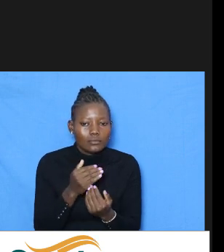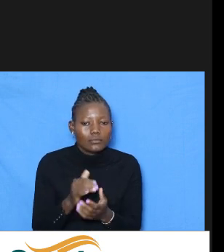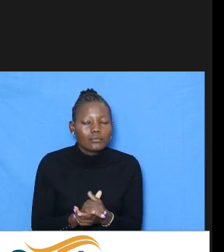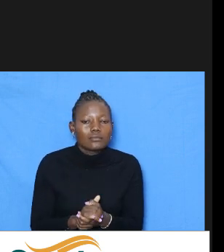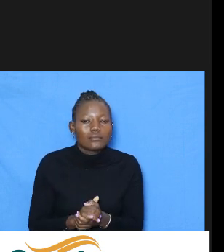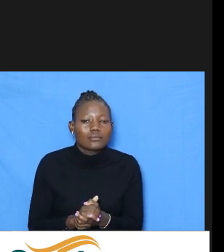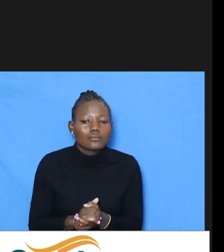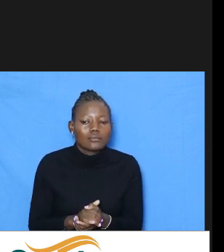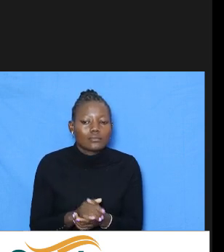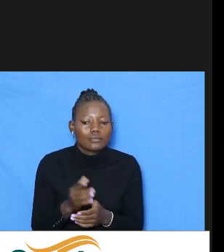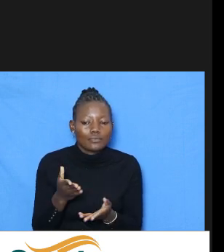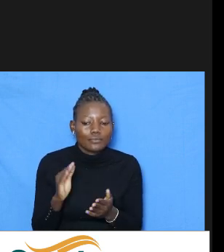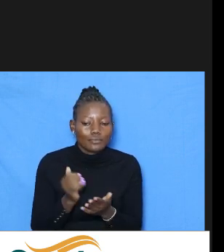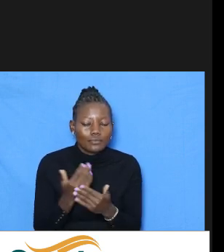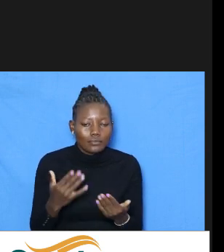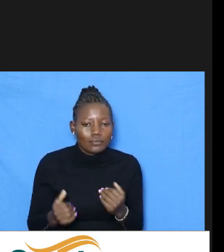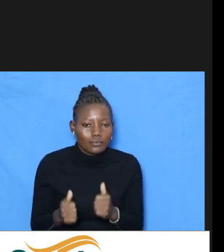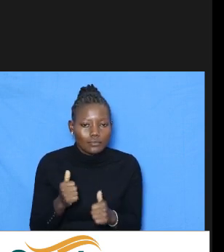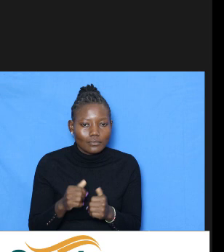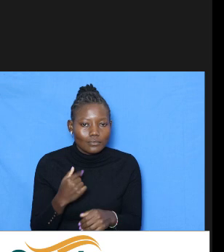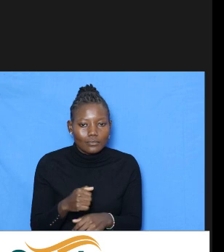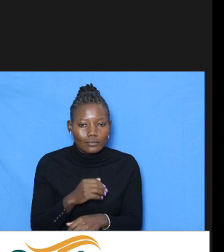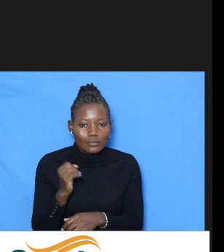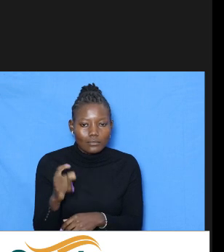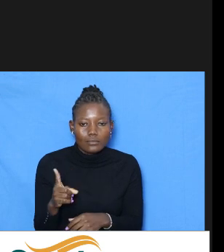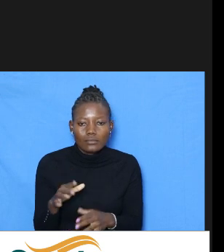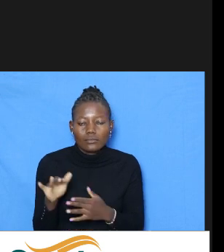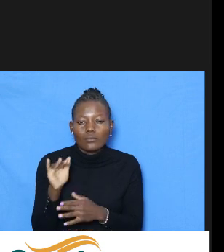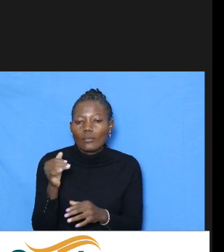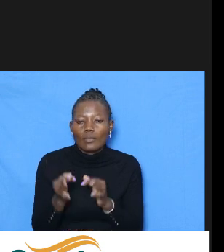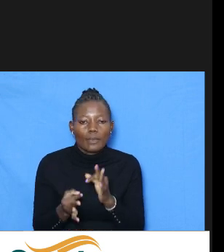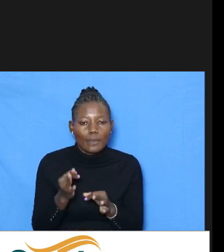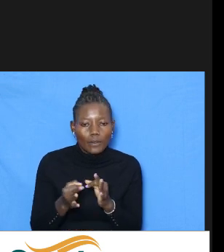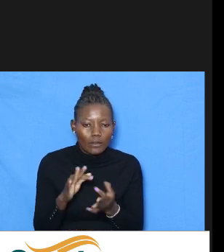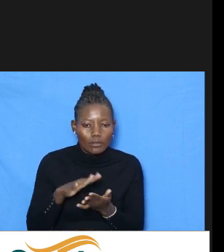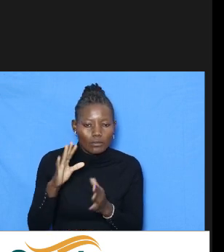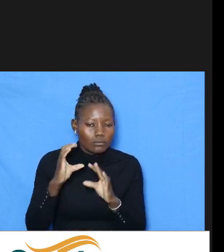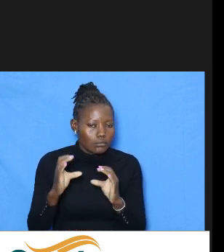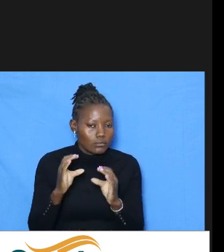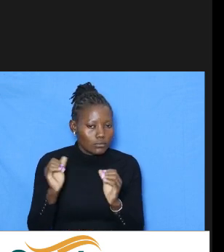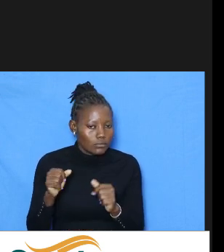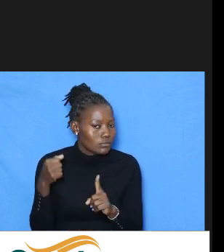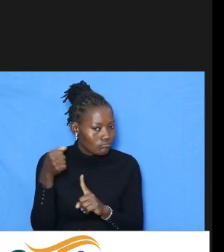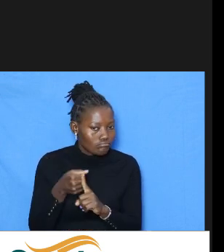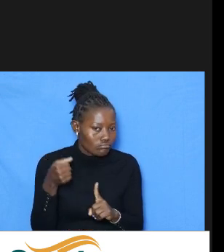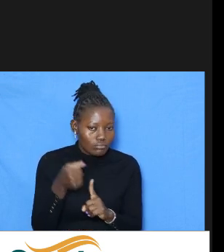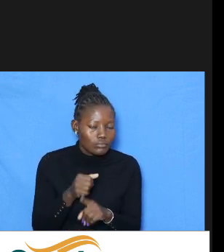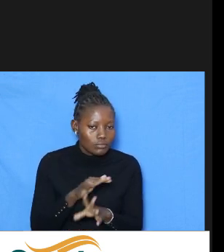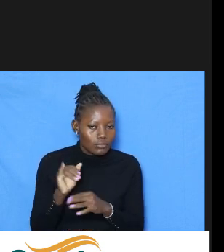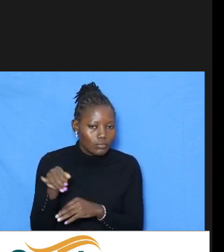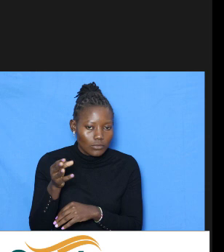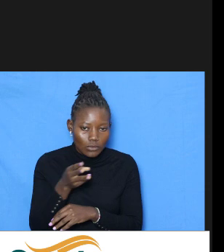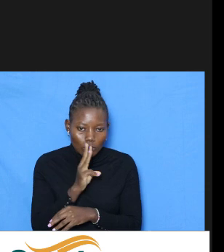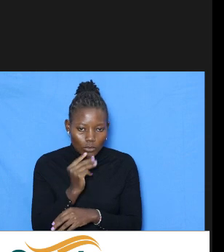So this is something that we would ask if more coaches can advocate for not just